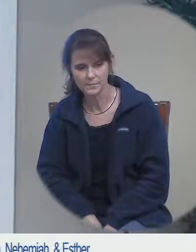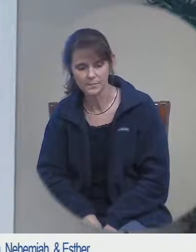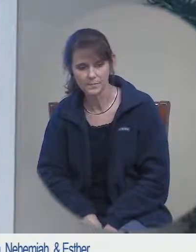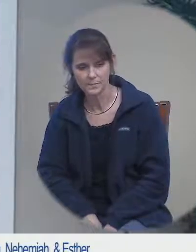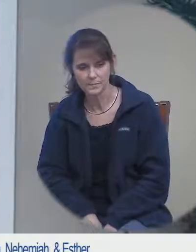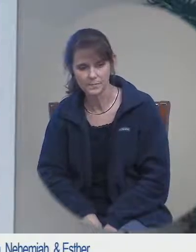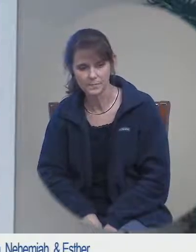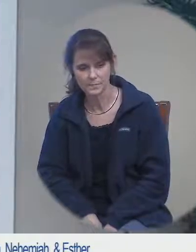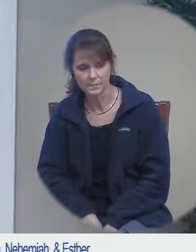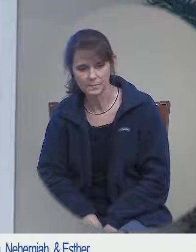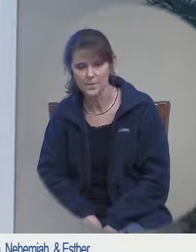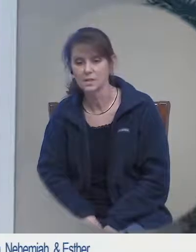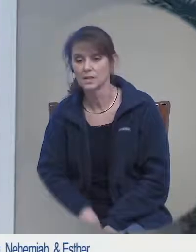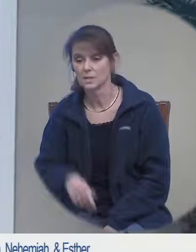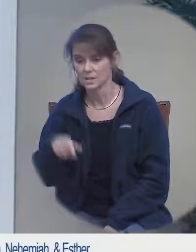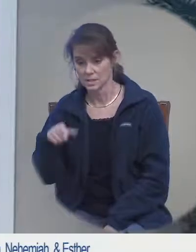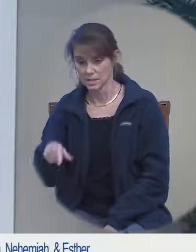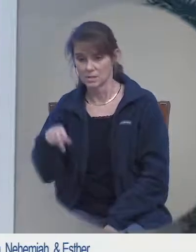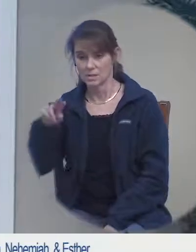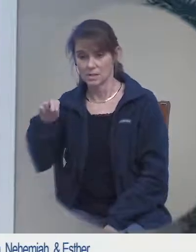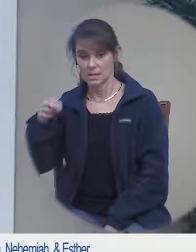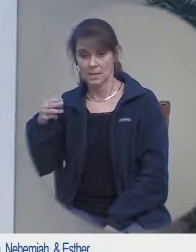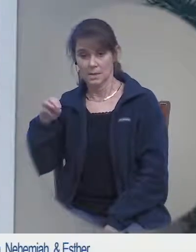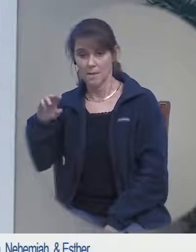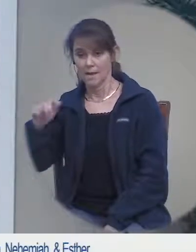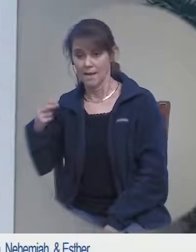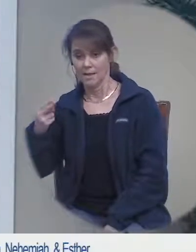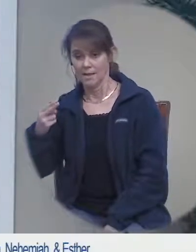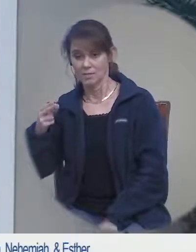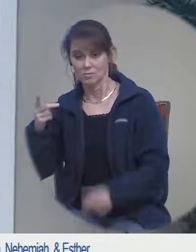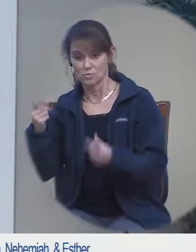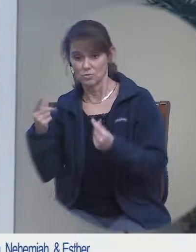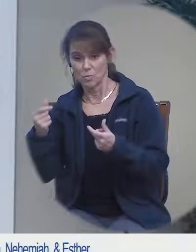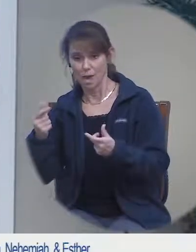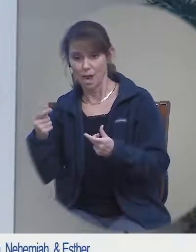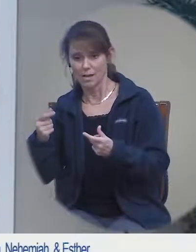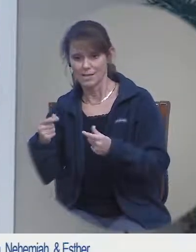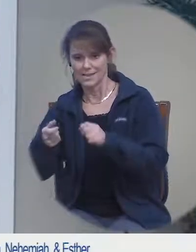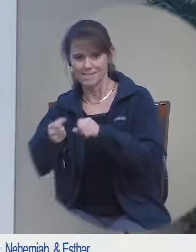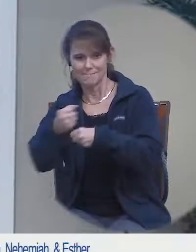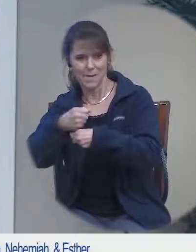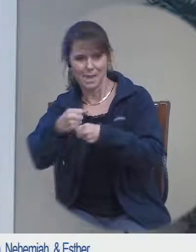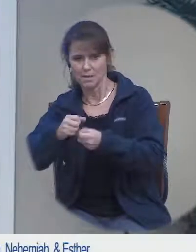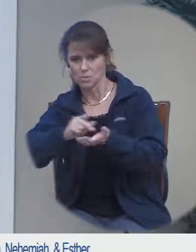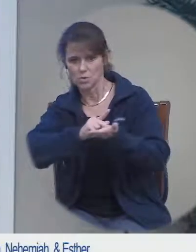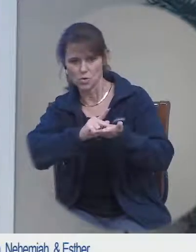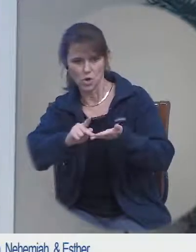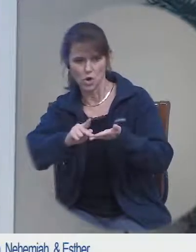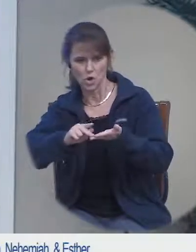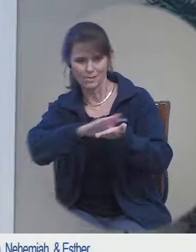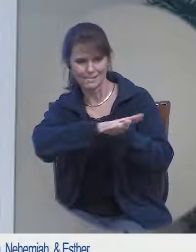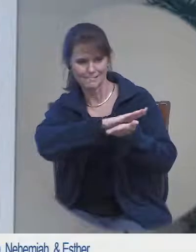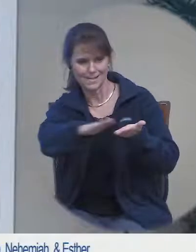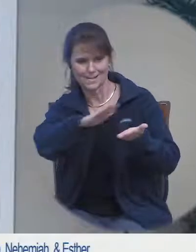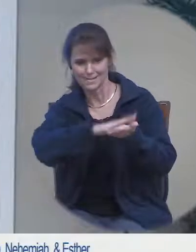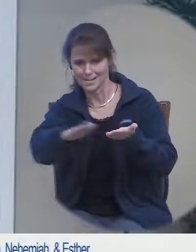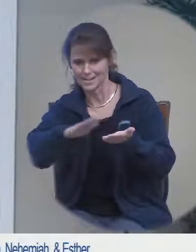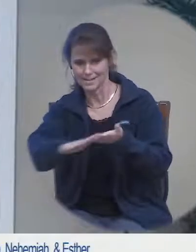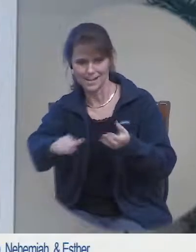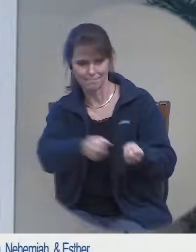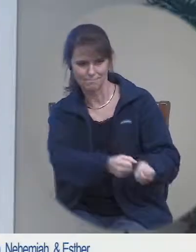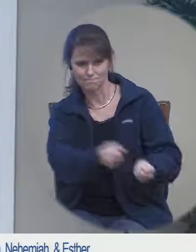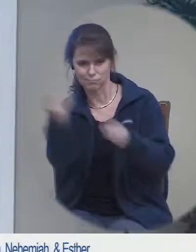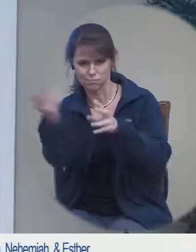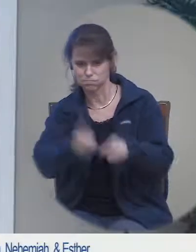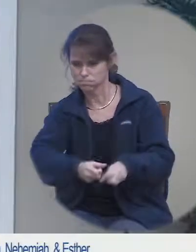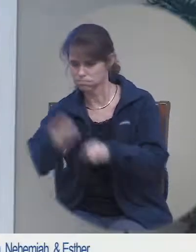he says, I purified them, verse 30, from everything foreign and appointed duties for the priests and the Levites, each in his task. And